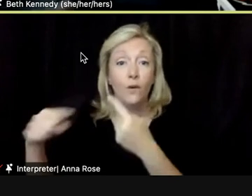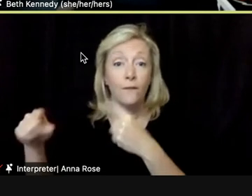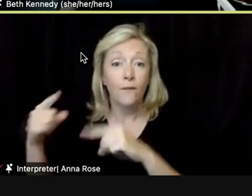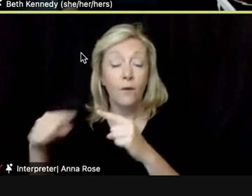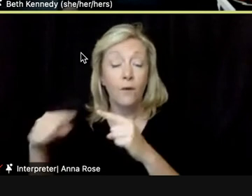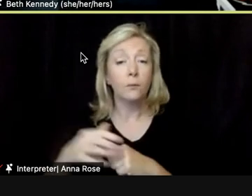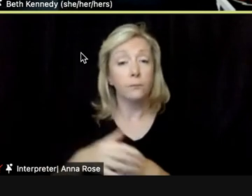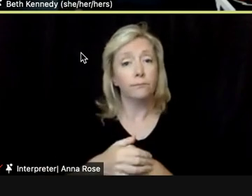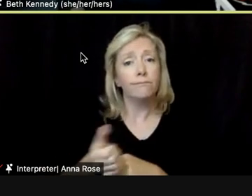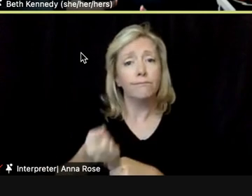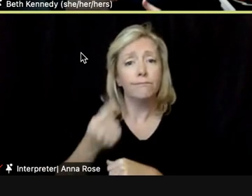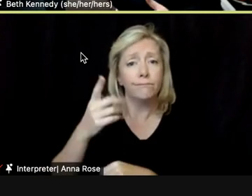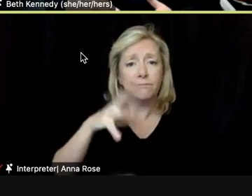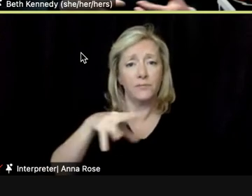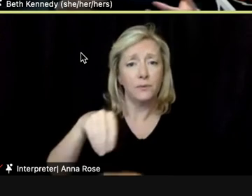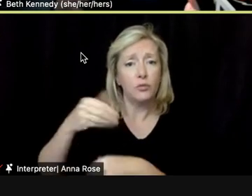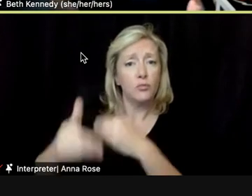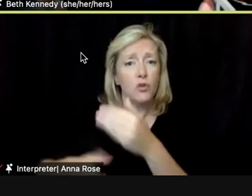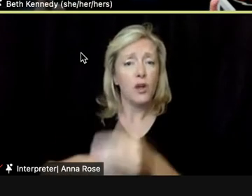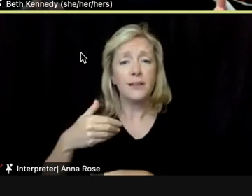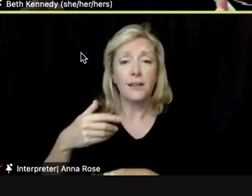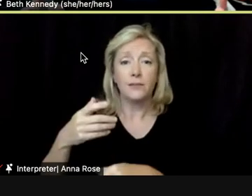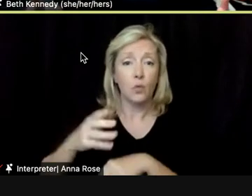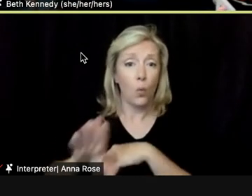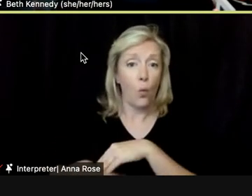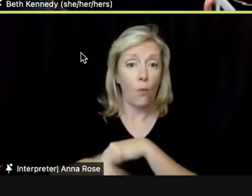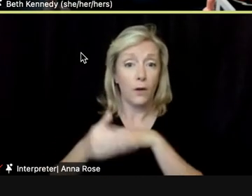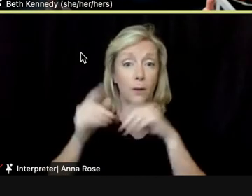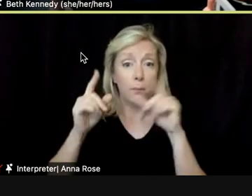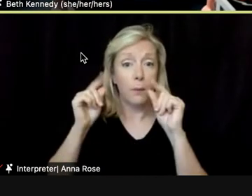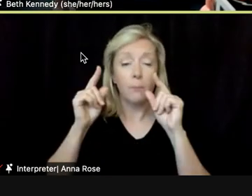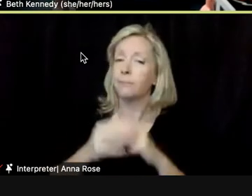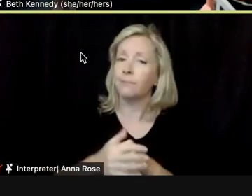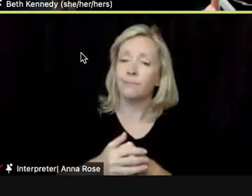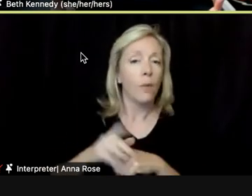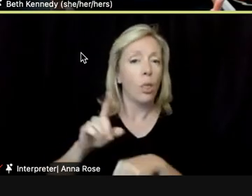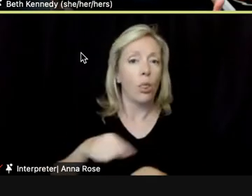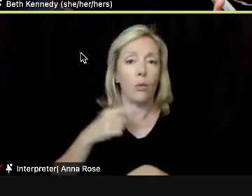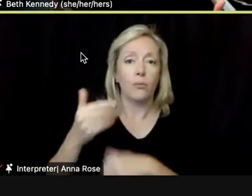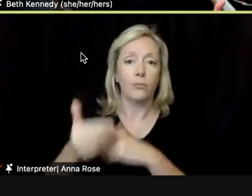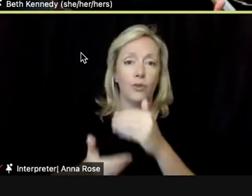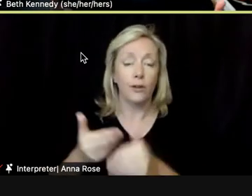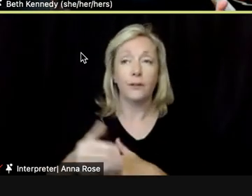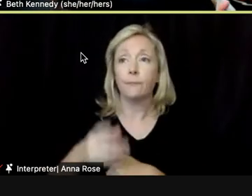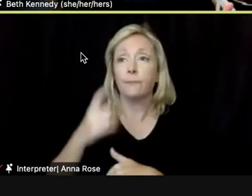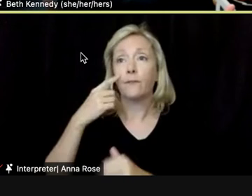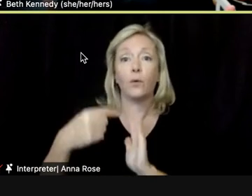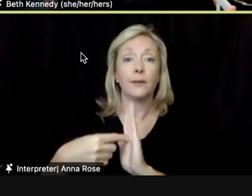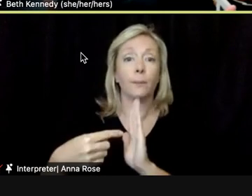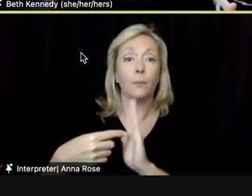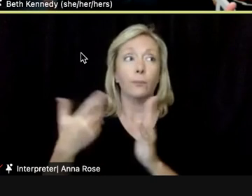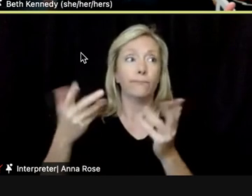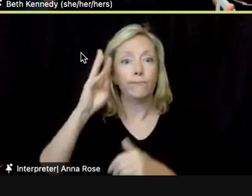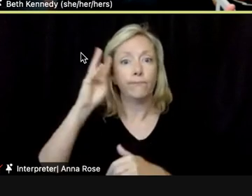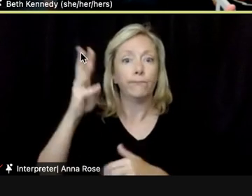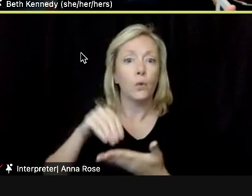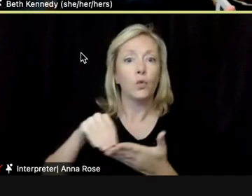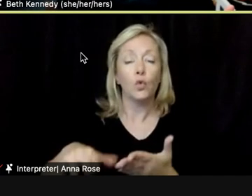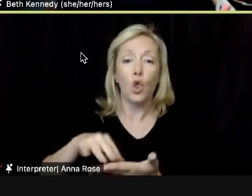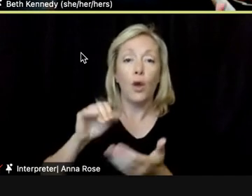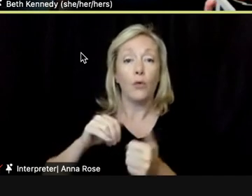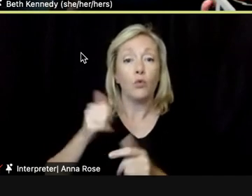time sometimes. You know, in order to get the student to, you know, learn how to independently take their coat off when they